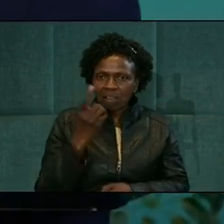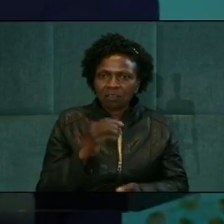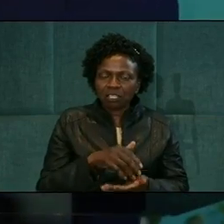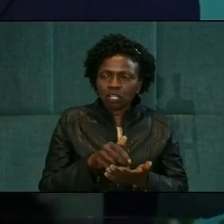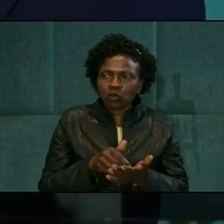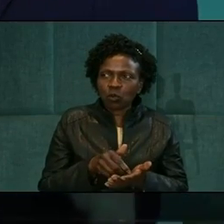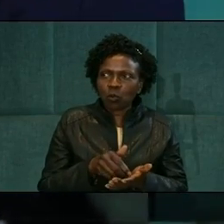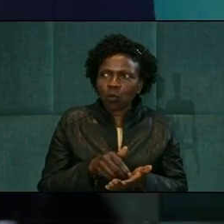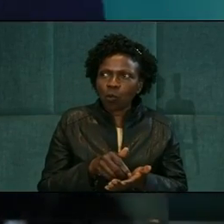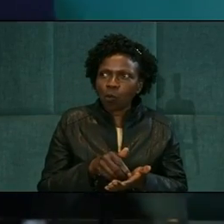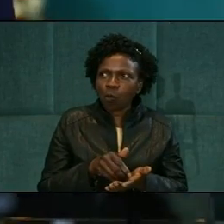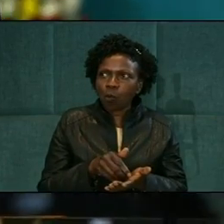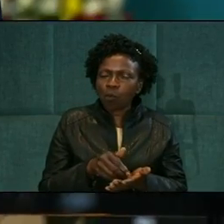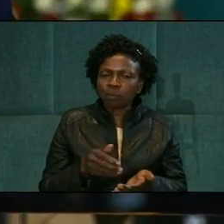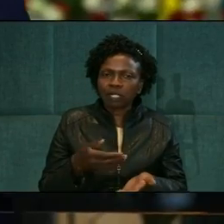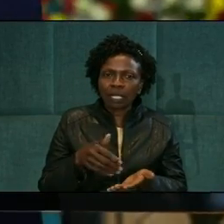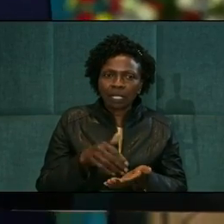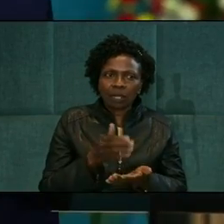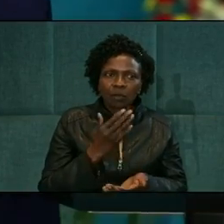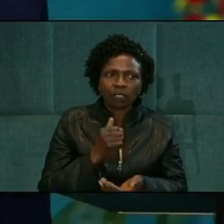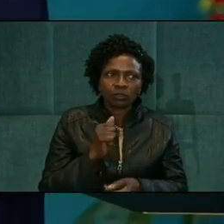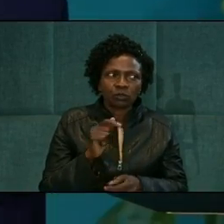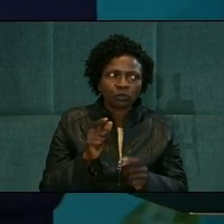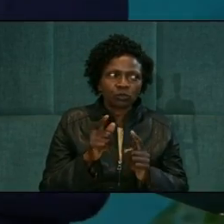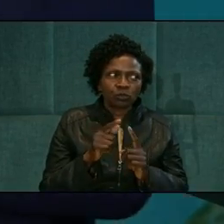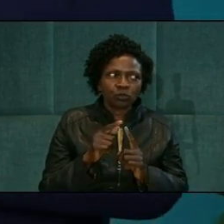Central. And again, I'd like to